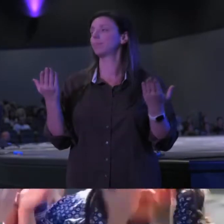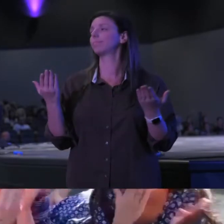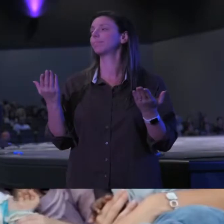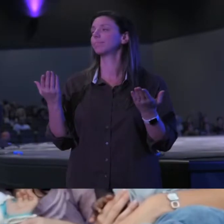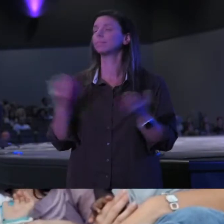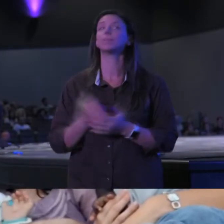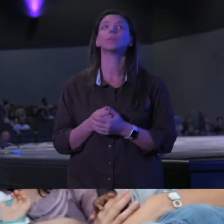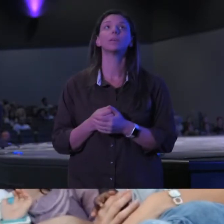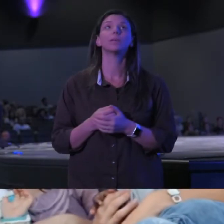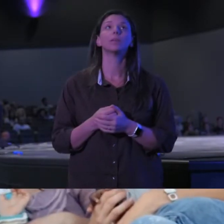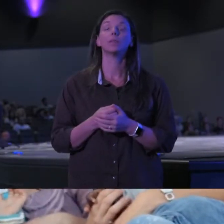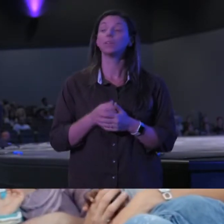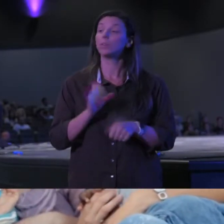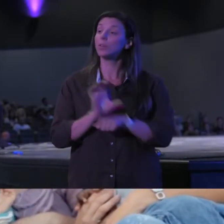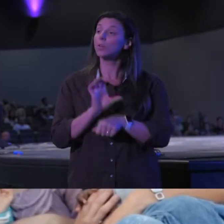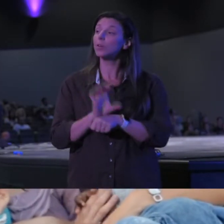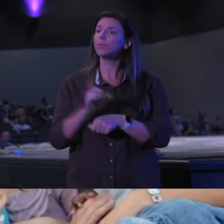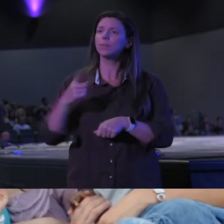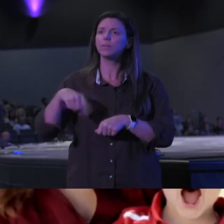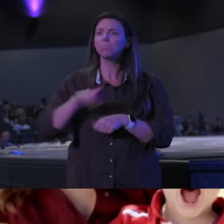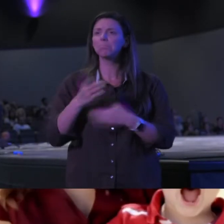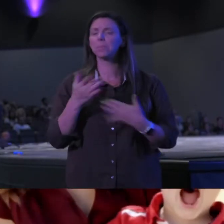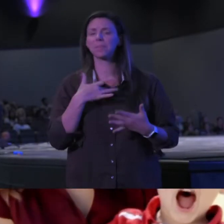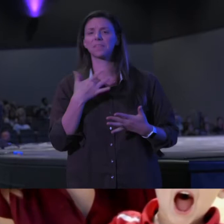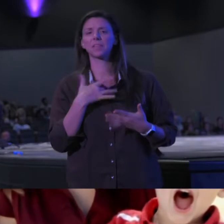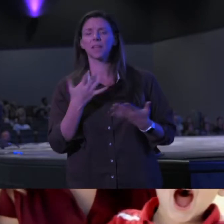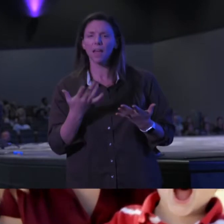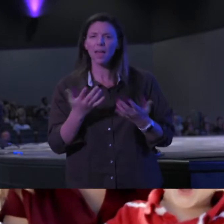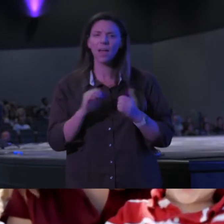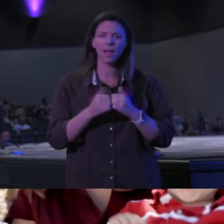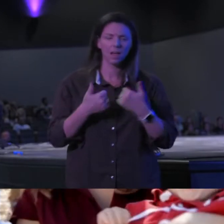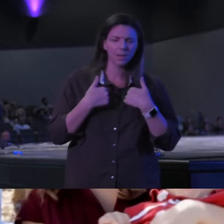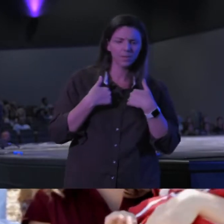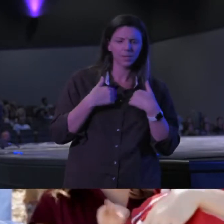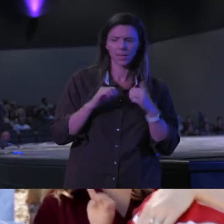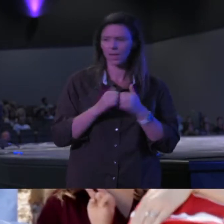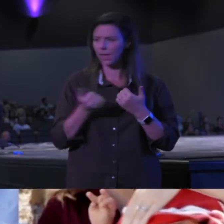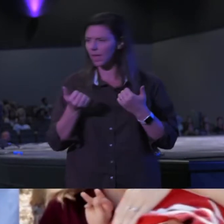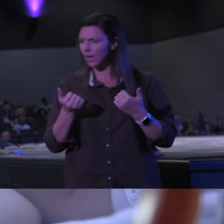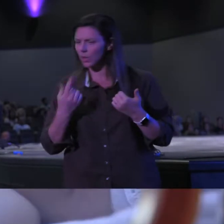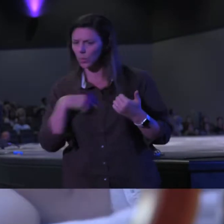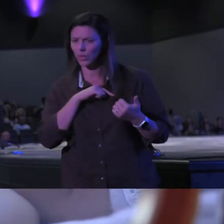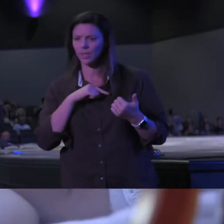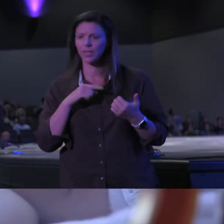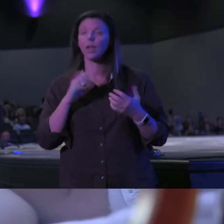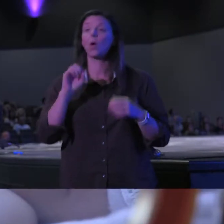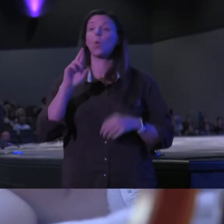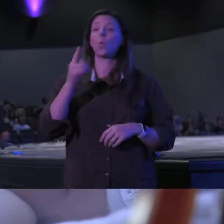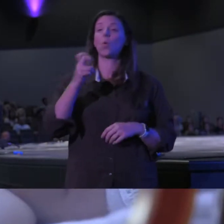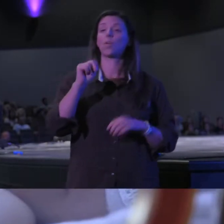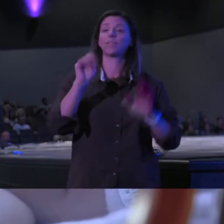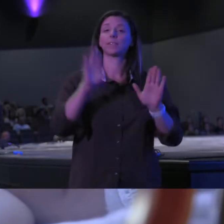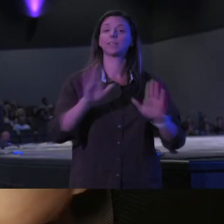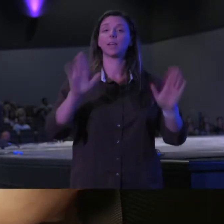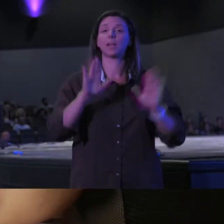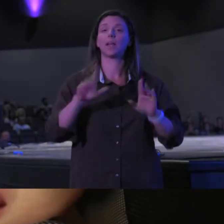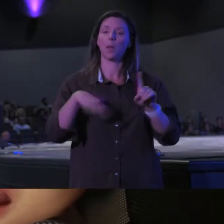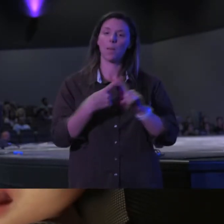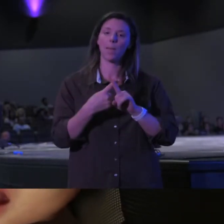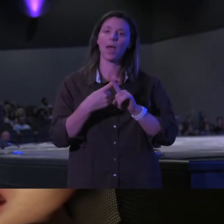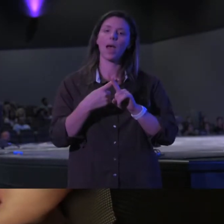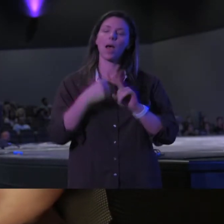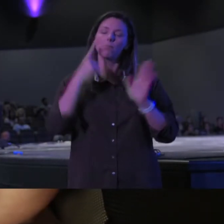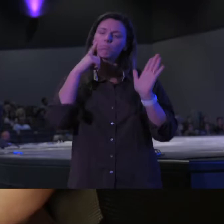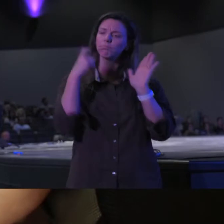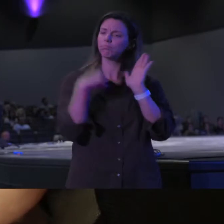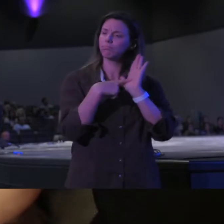asking, but how? How can I? How can we? Orphan Sunday is all about raising awareness for the plight of